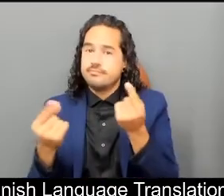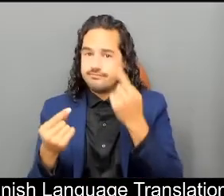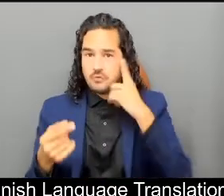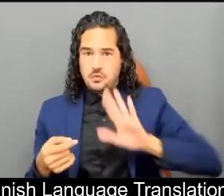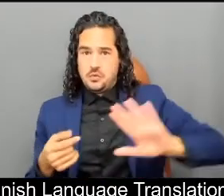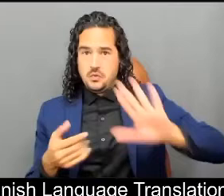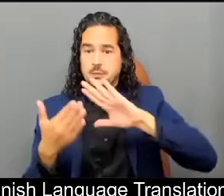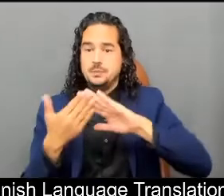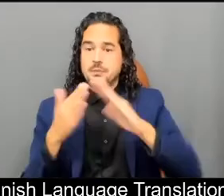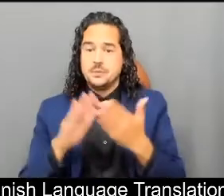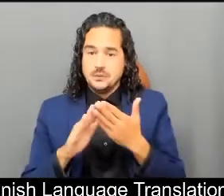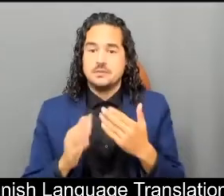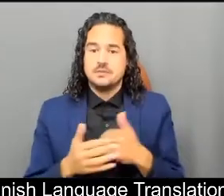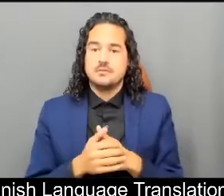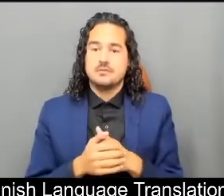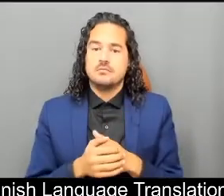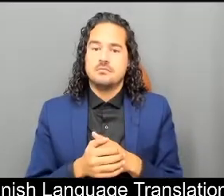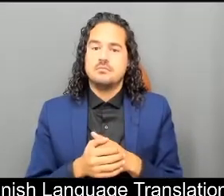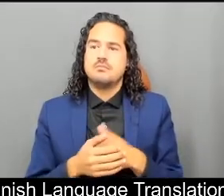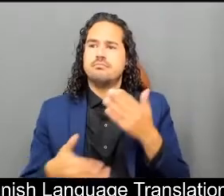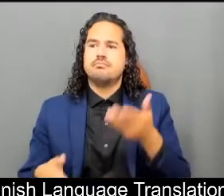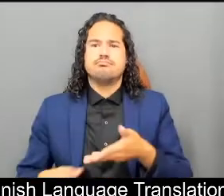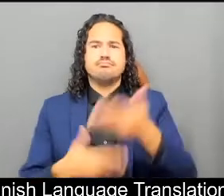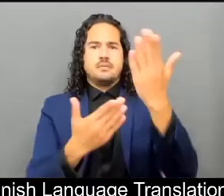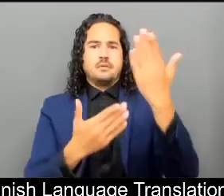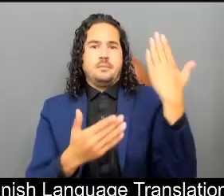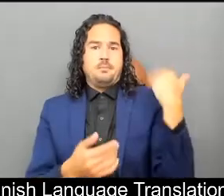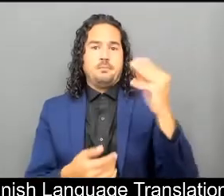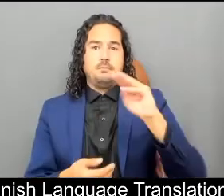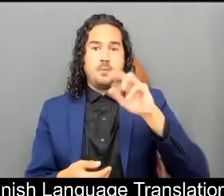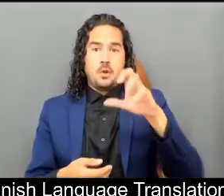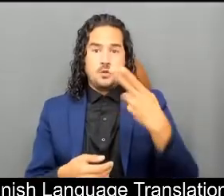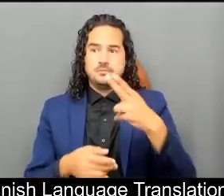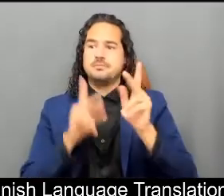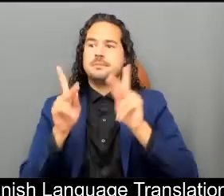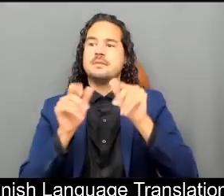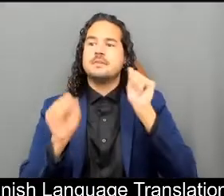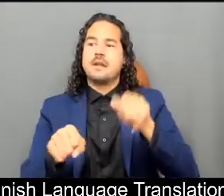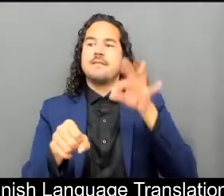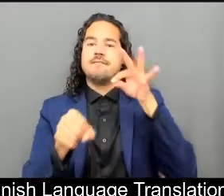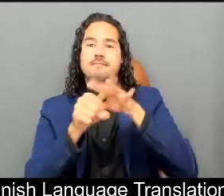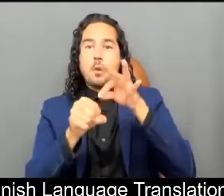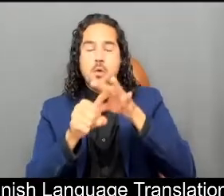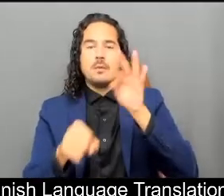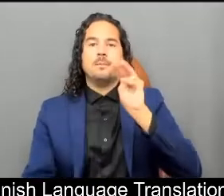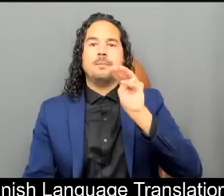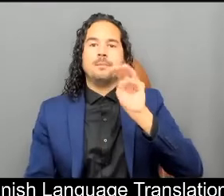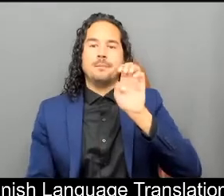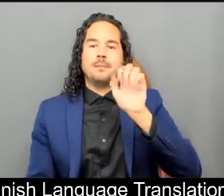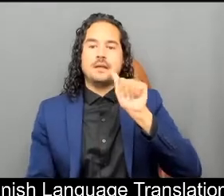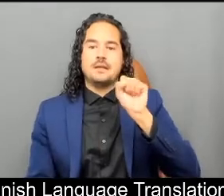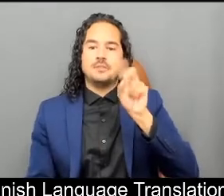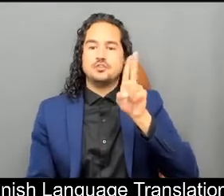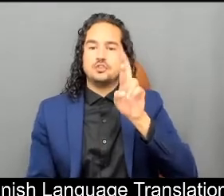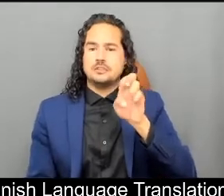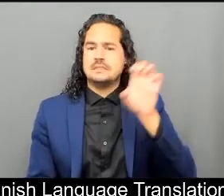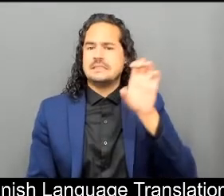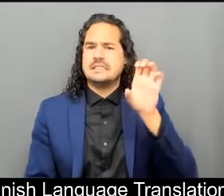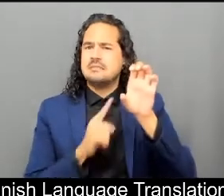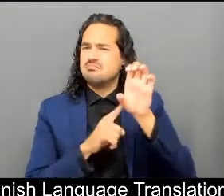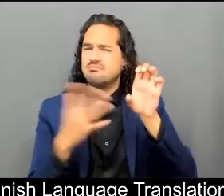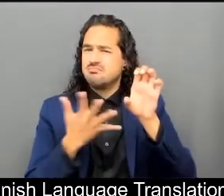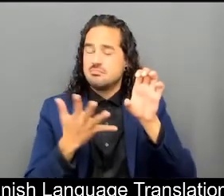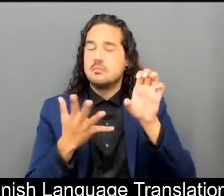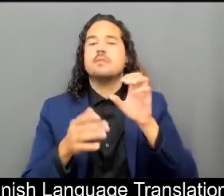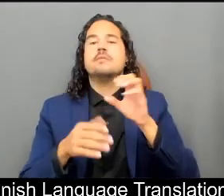in March Measure C, which was focused on wildfire prevention measures. This is exactly why.